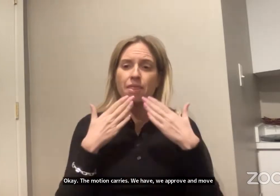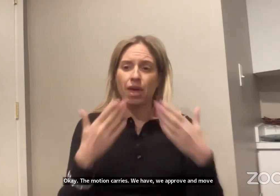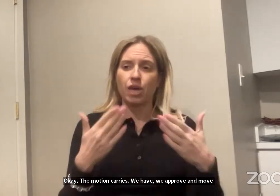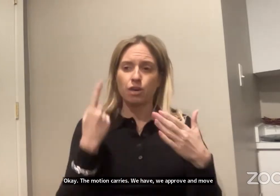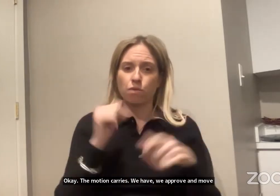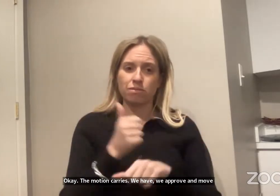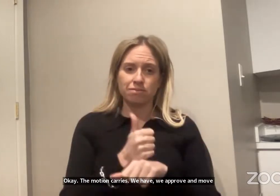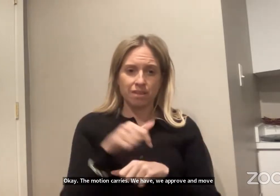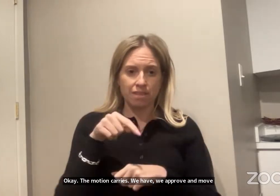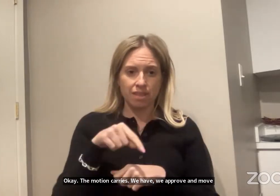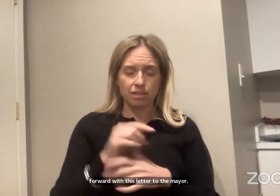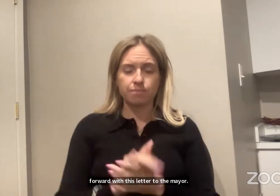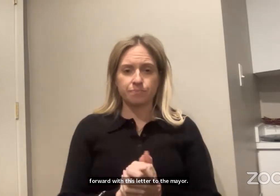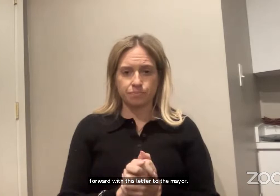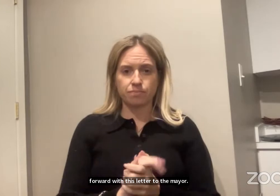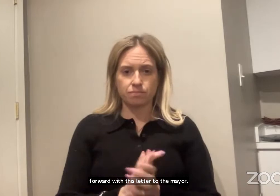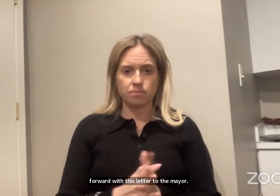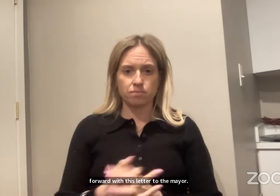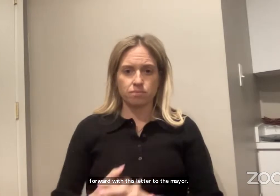together.